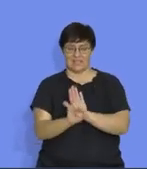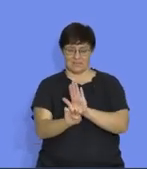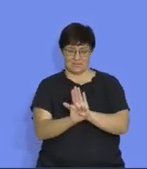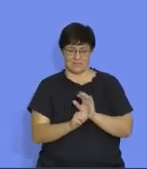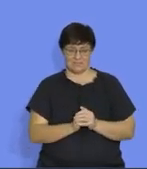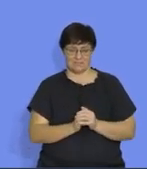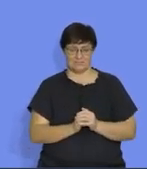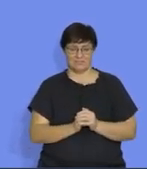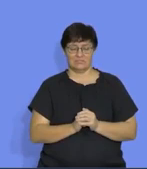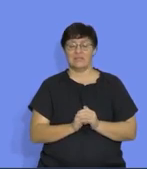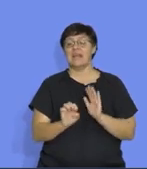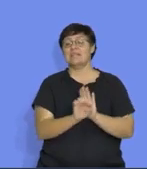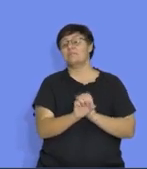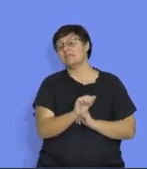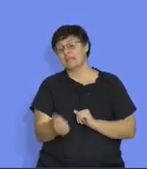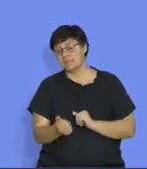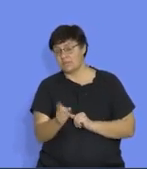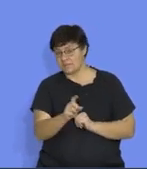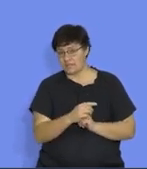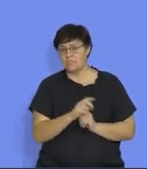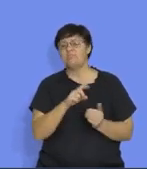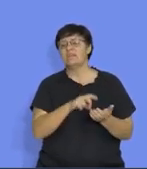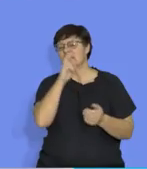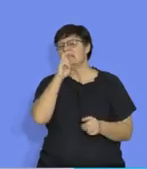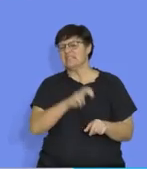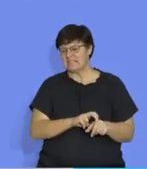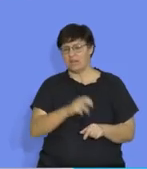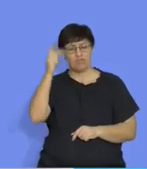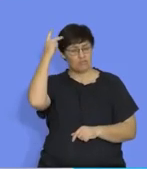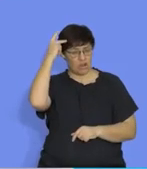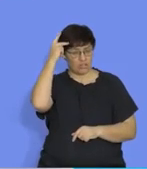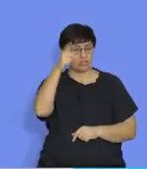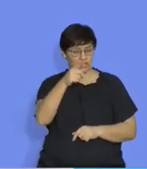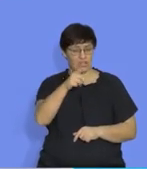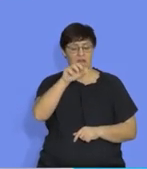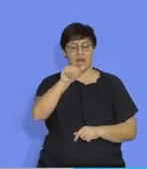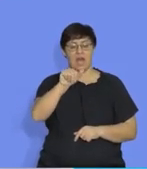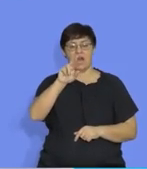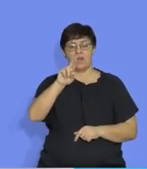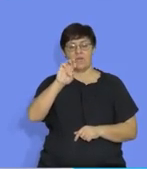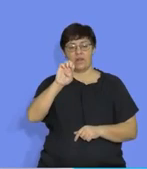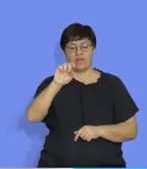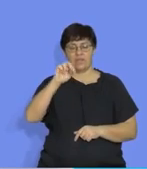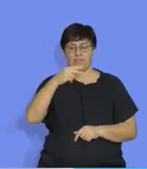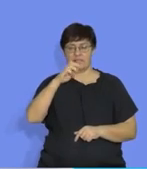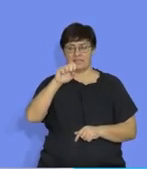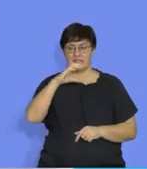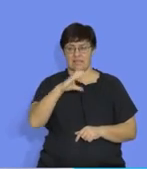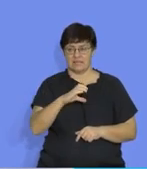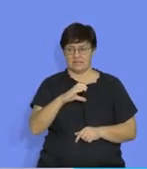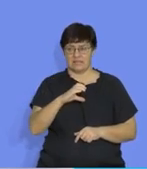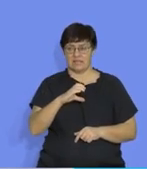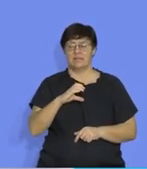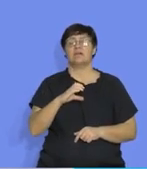example. The next example is going to require your knowledge of arithmetic sequences as